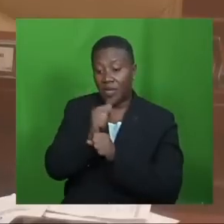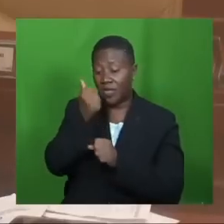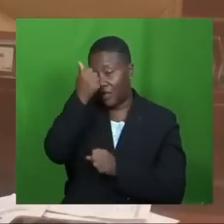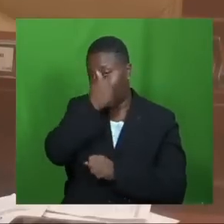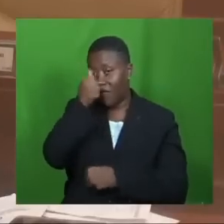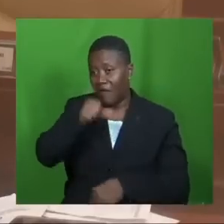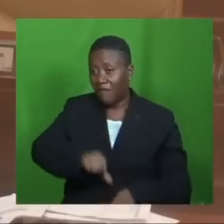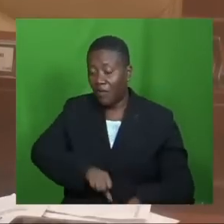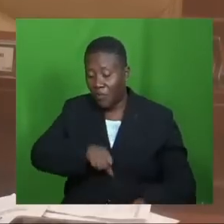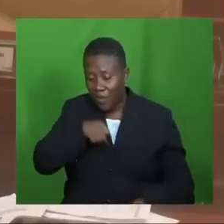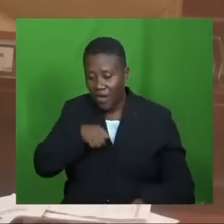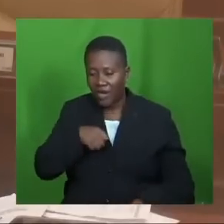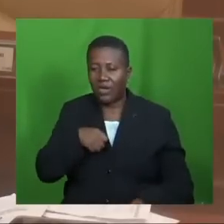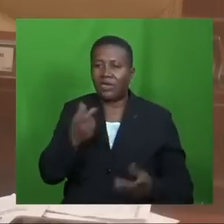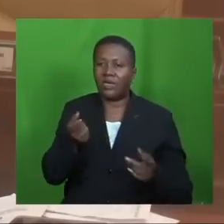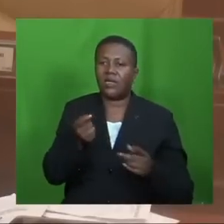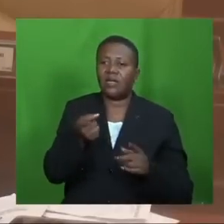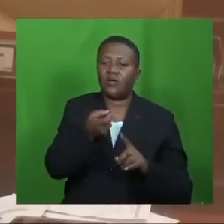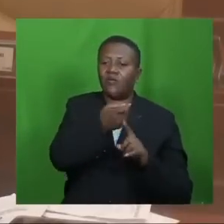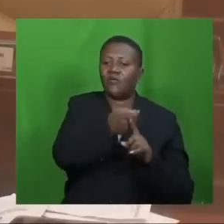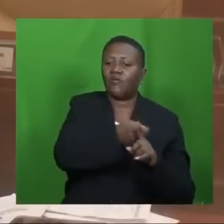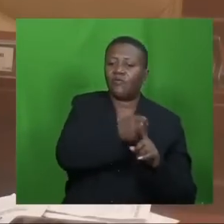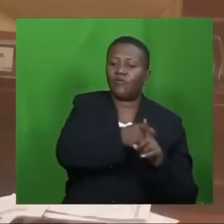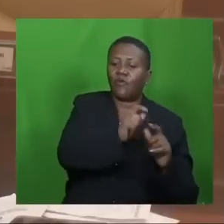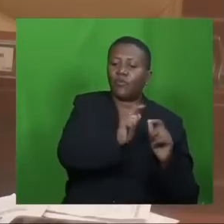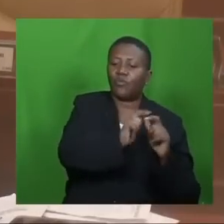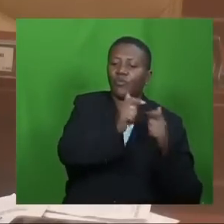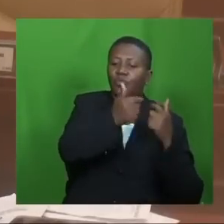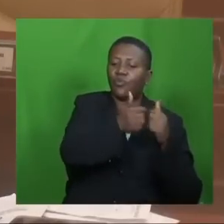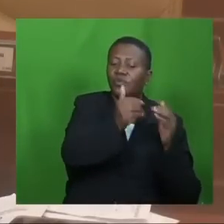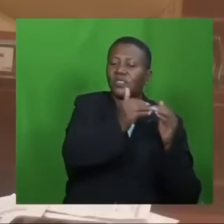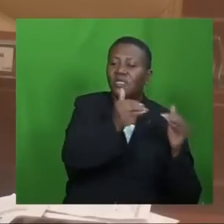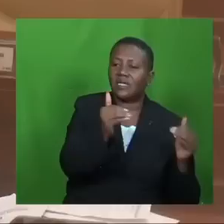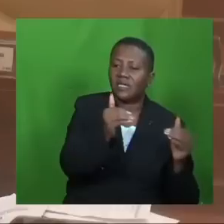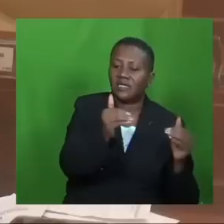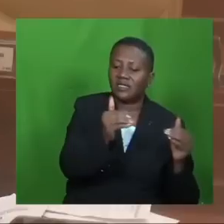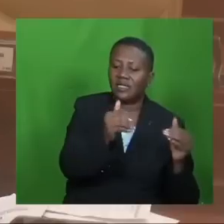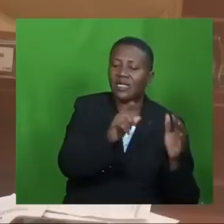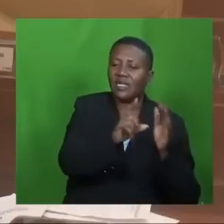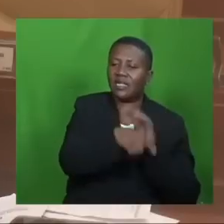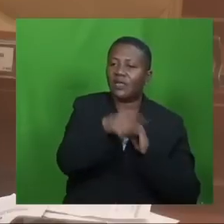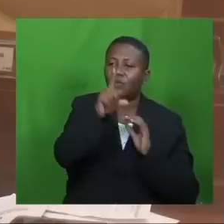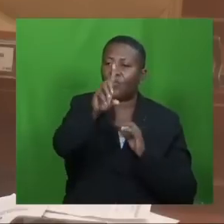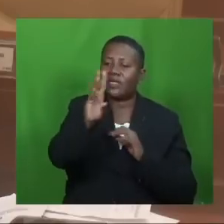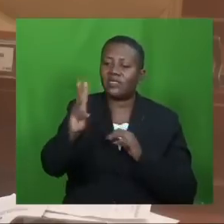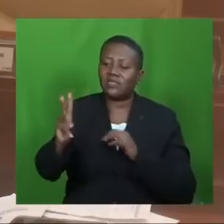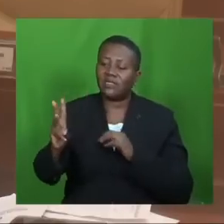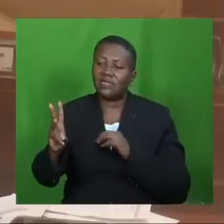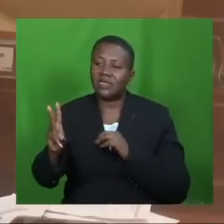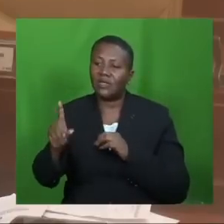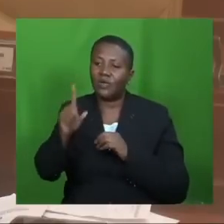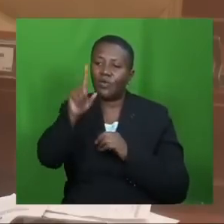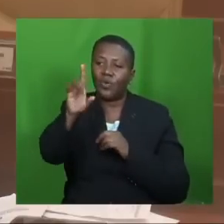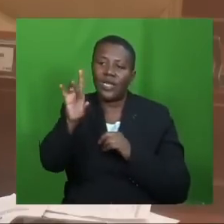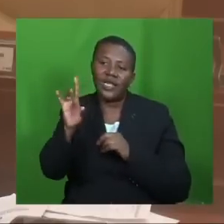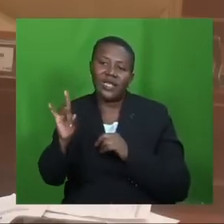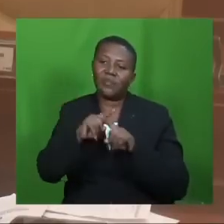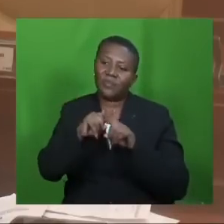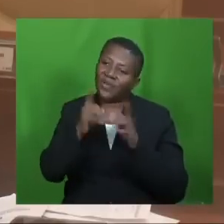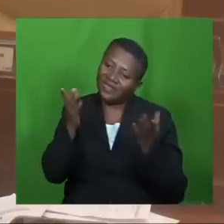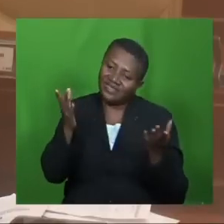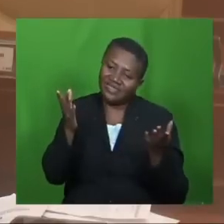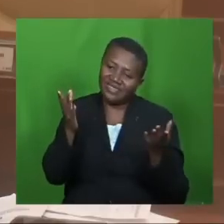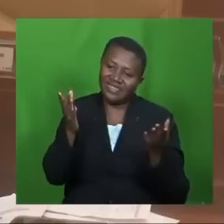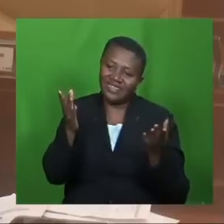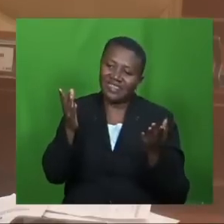stages to place 4th. I think that it's an honor for all of us, even though we couldn't get there. And